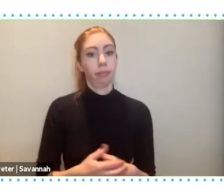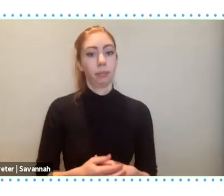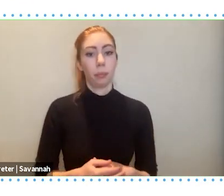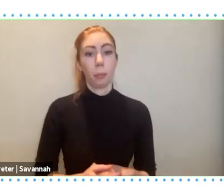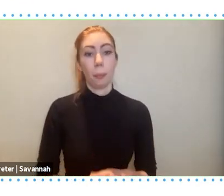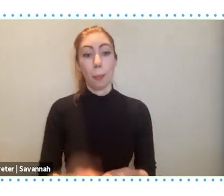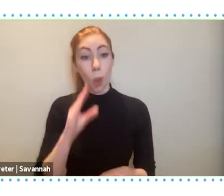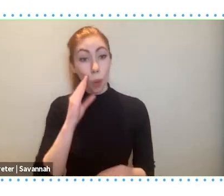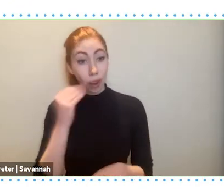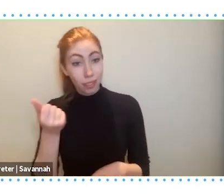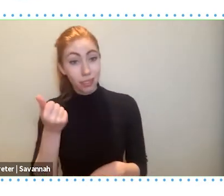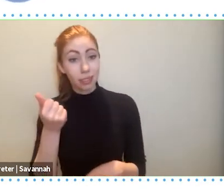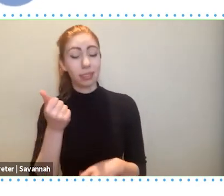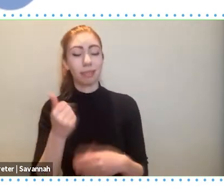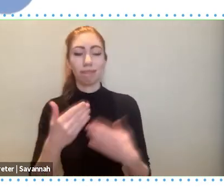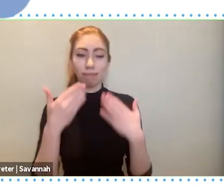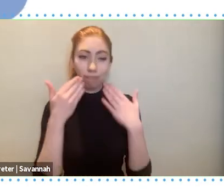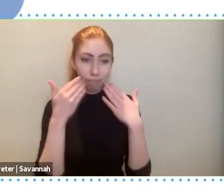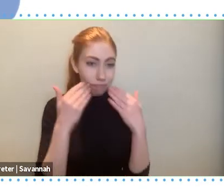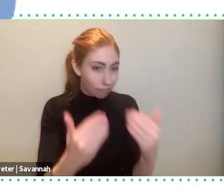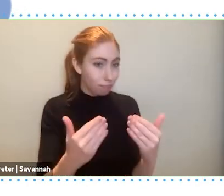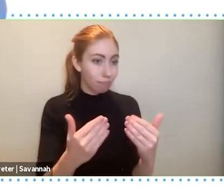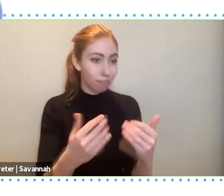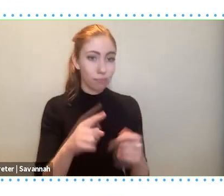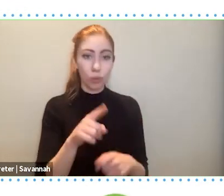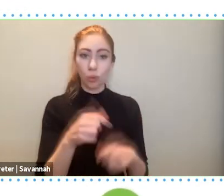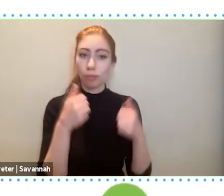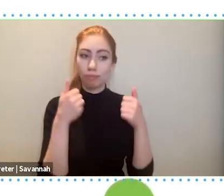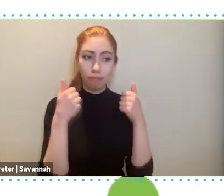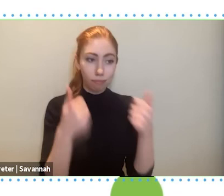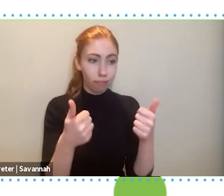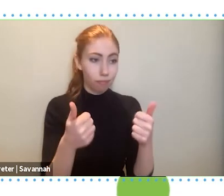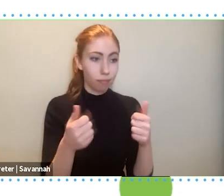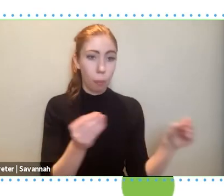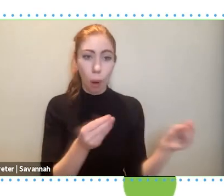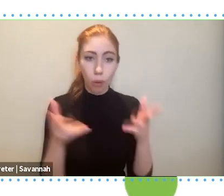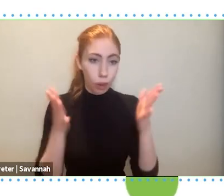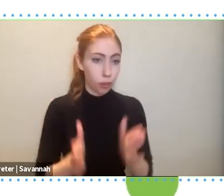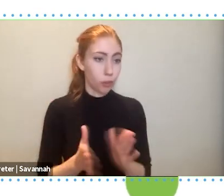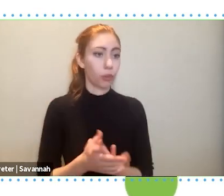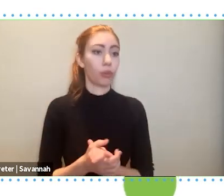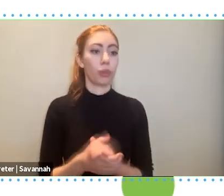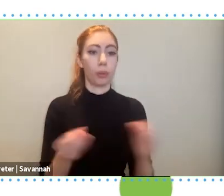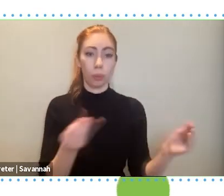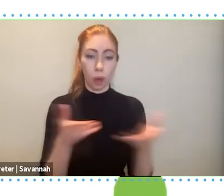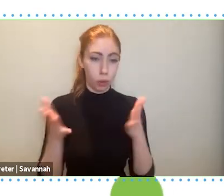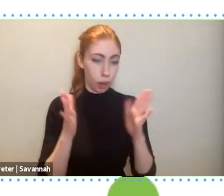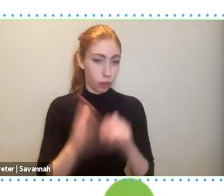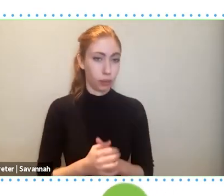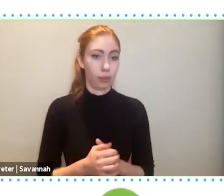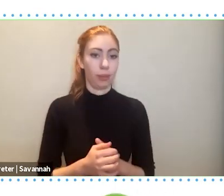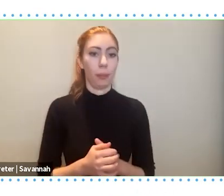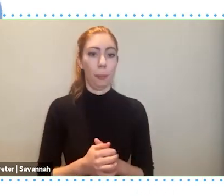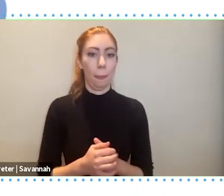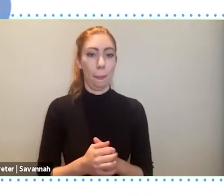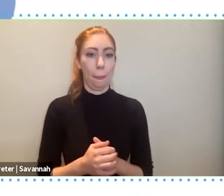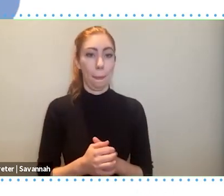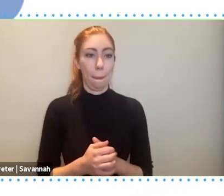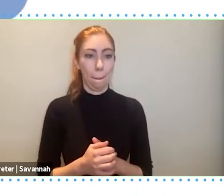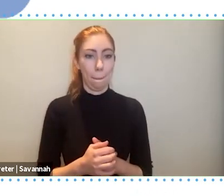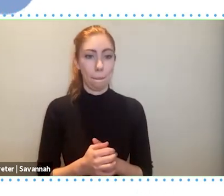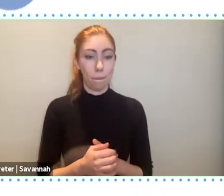Owais. Your questions were fantastic, and you were effectively a panelist. So maybe we have you back